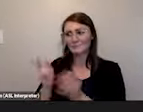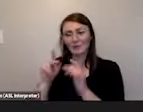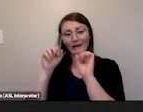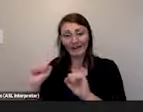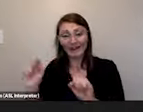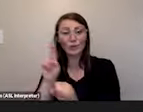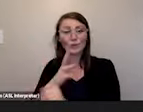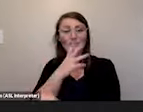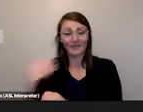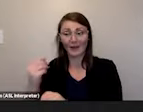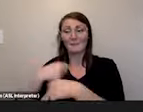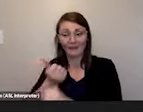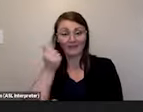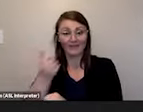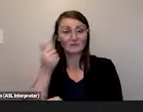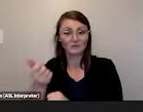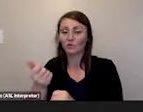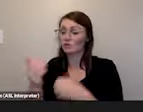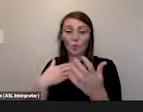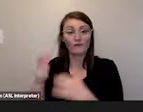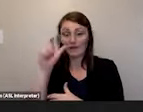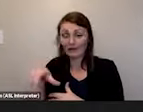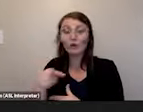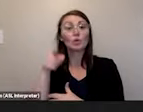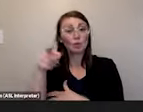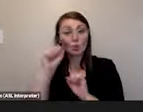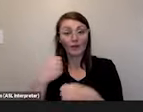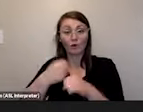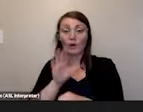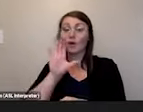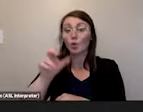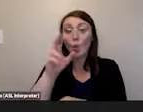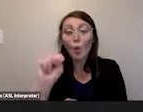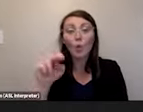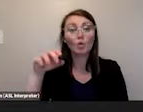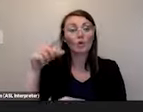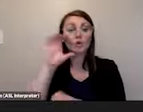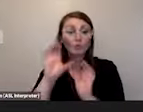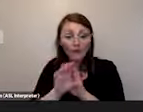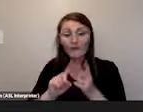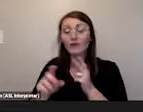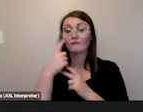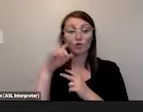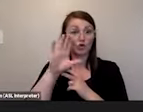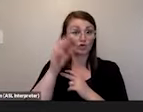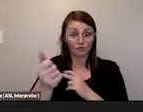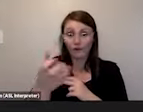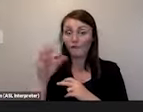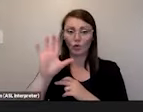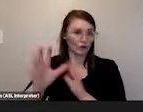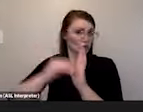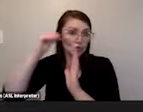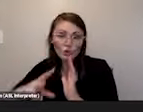exciting. So, you could have your own graphic that you want to show to a student or just to have for yourself. And you could put it